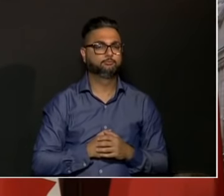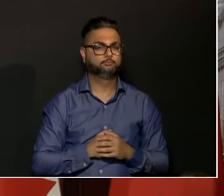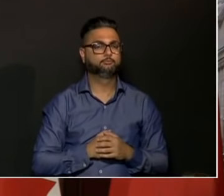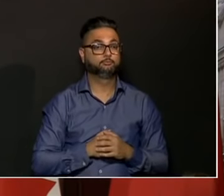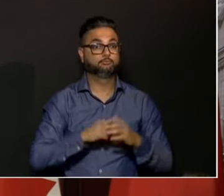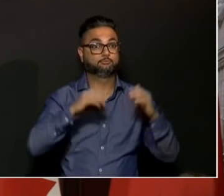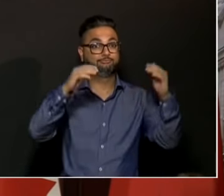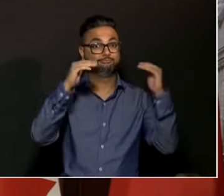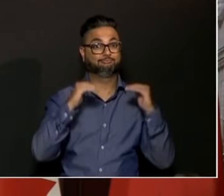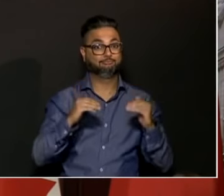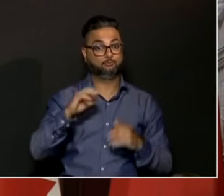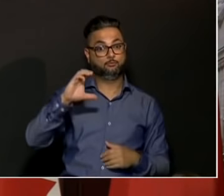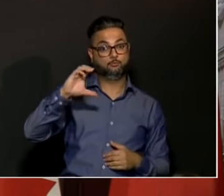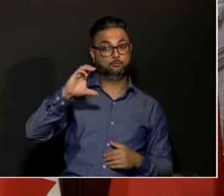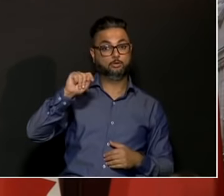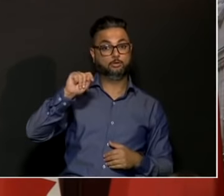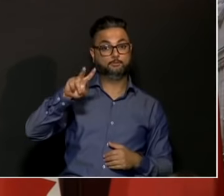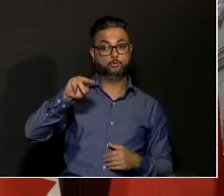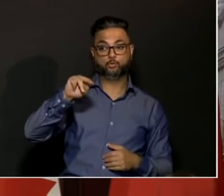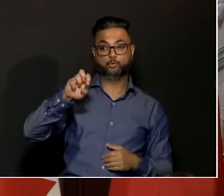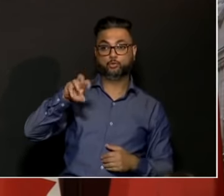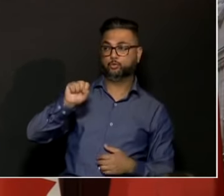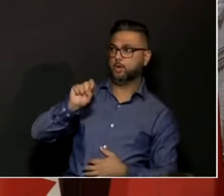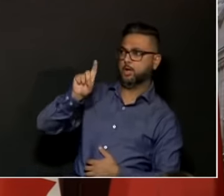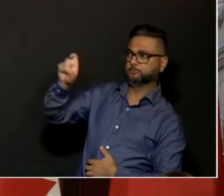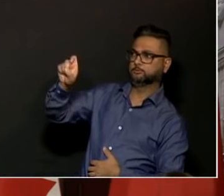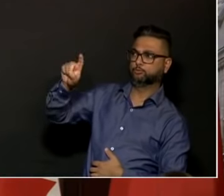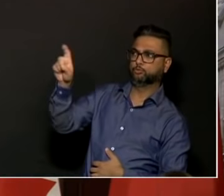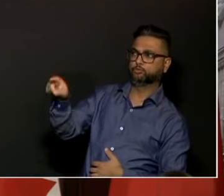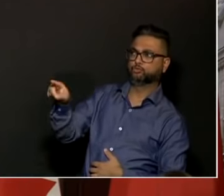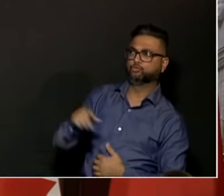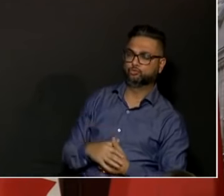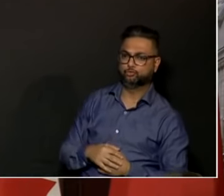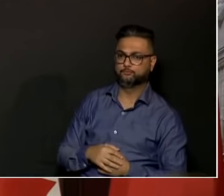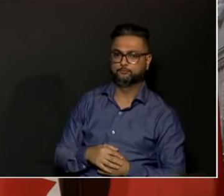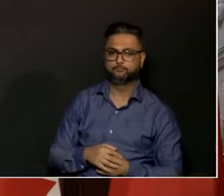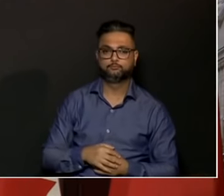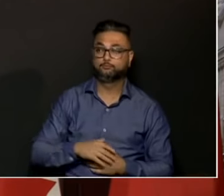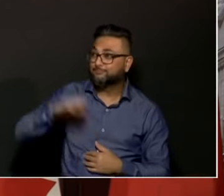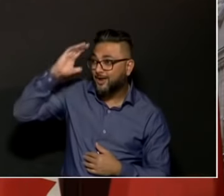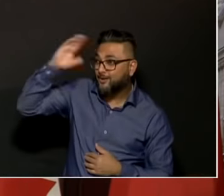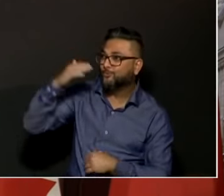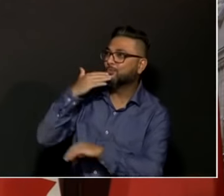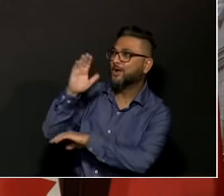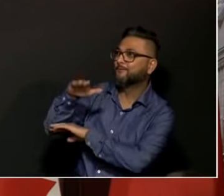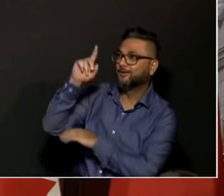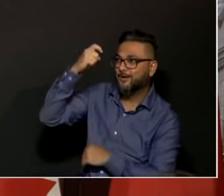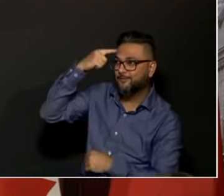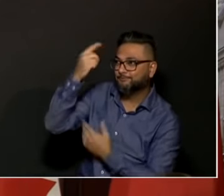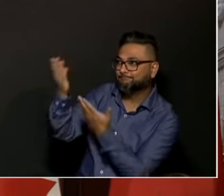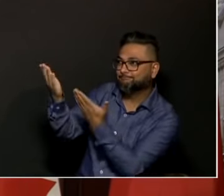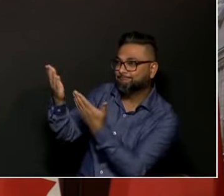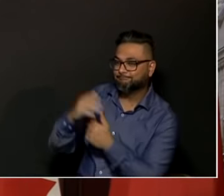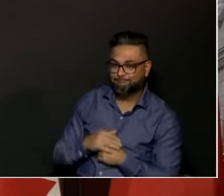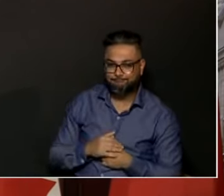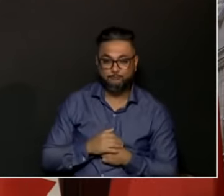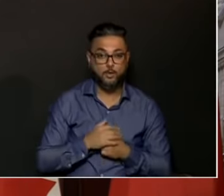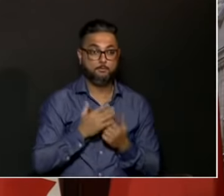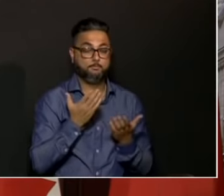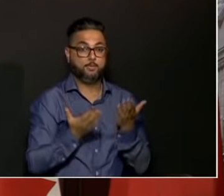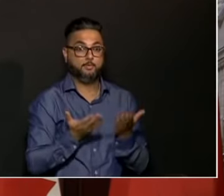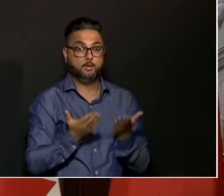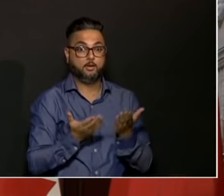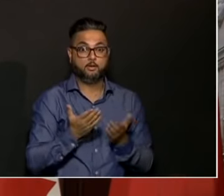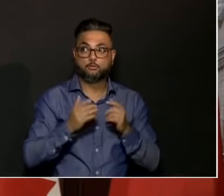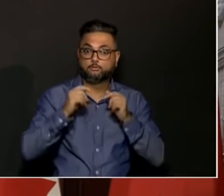at CTV News. Please go ahead. Hello, good afternoon, Premier. This is going to be coming as a surprise to a lot of those in the bar